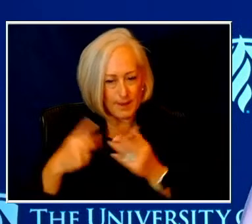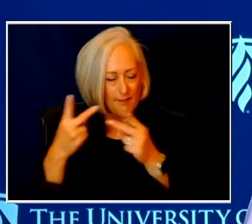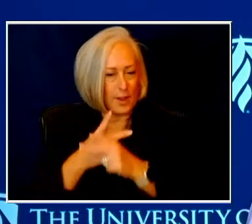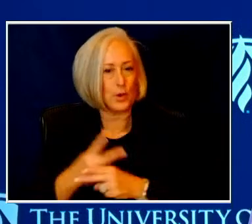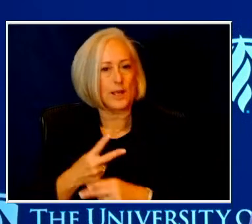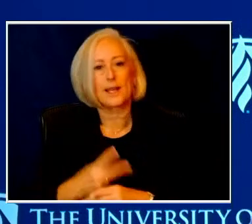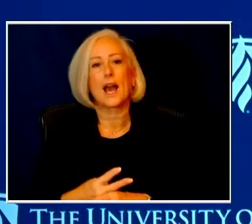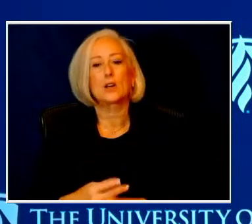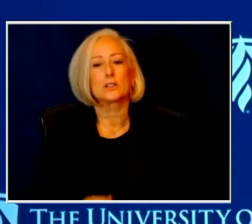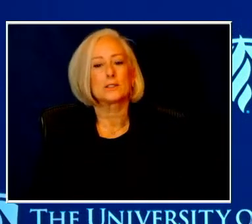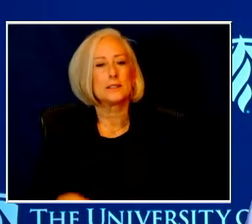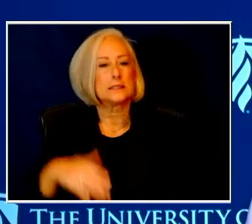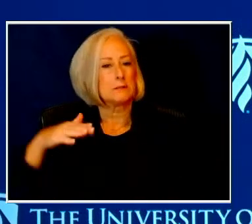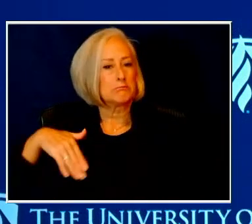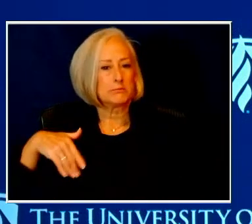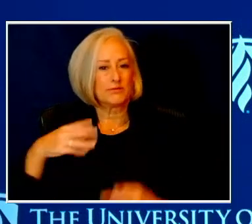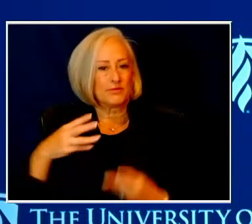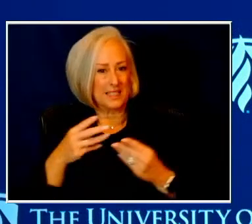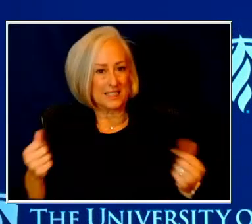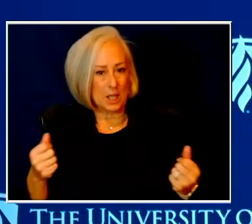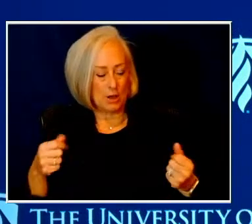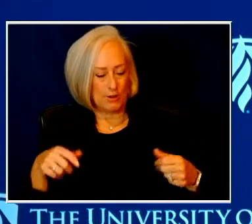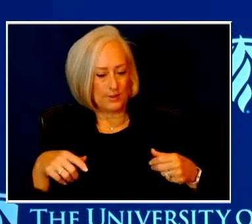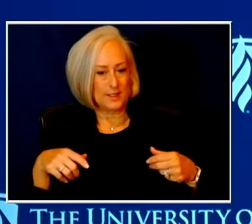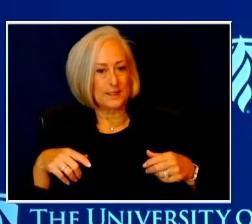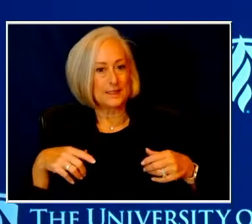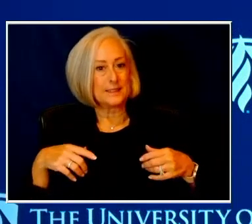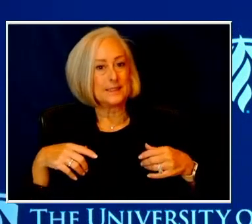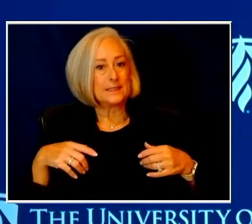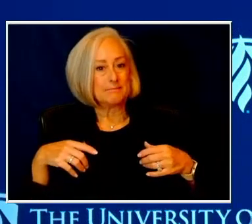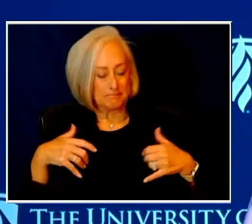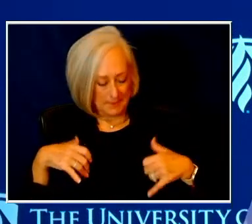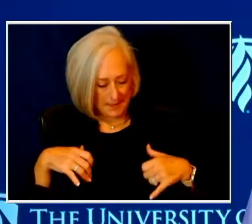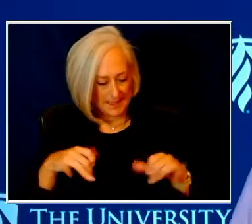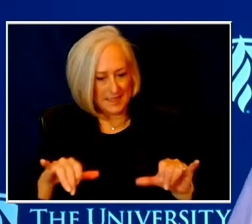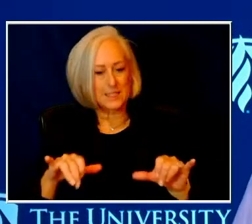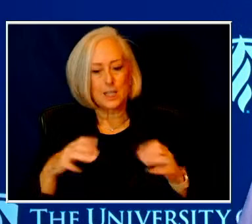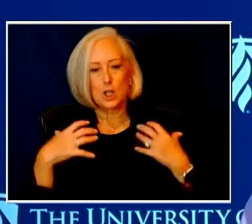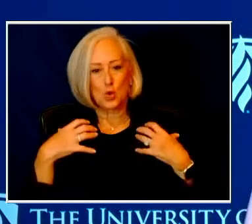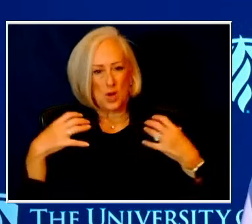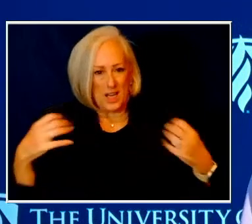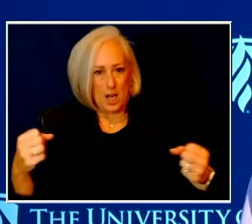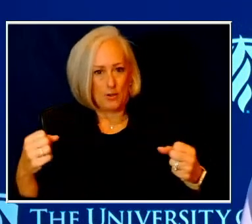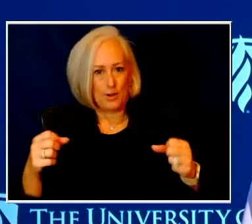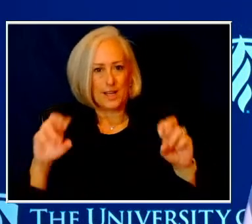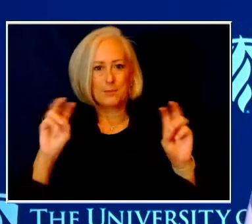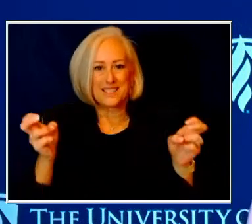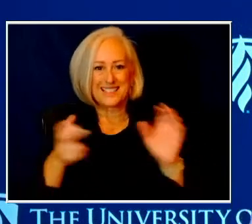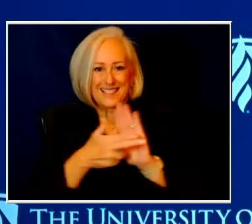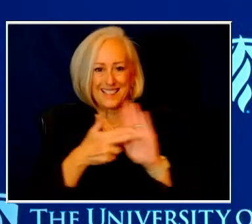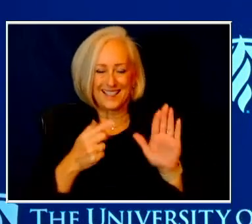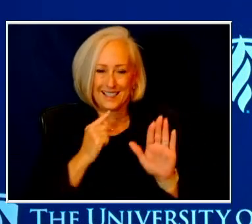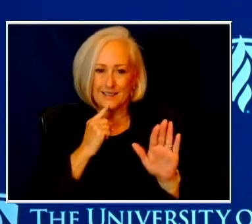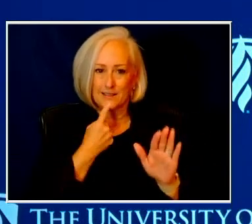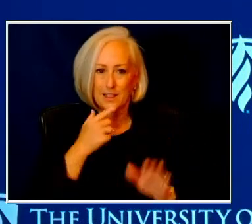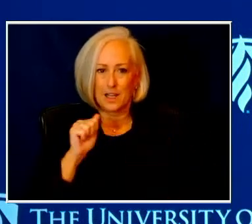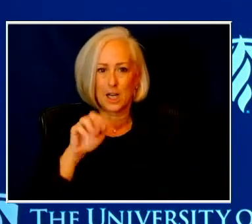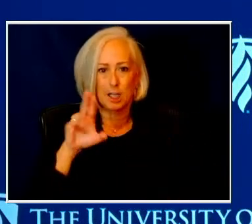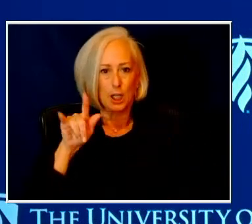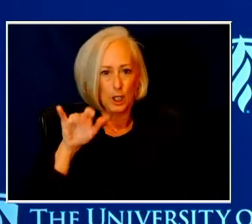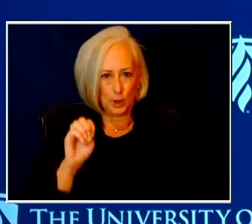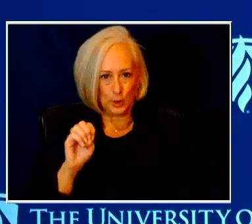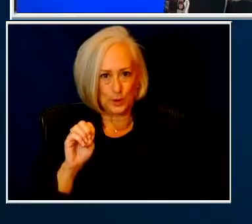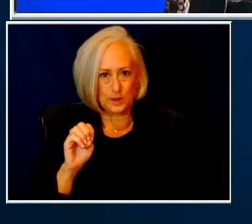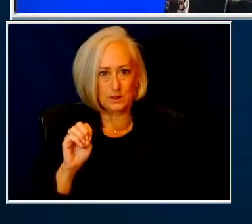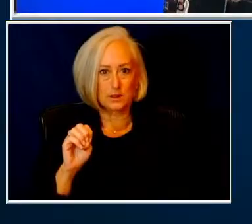been resolved, is in that recovery period, and they're still counted as acute. But it's certainly a large jump from where we were in those high teens on Friday.